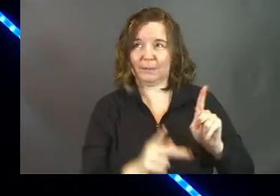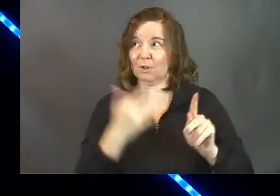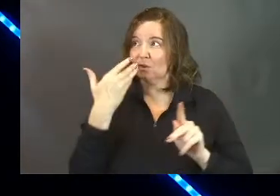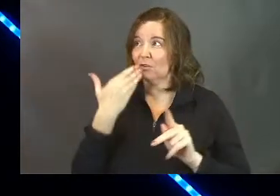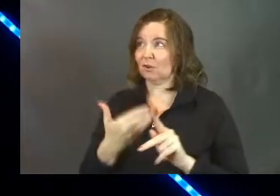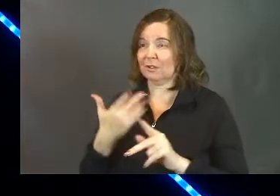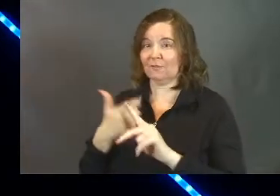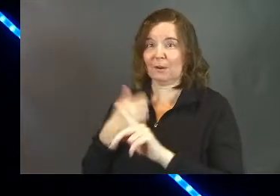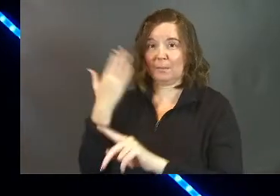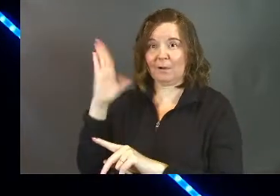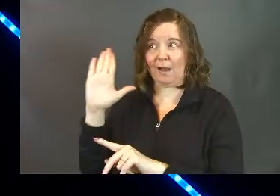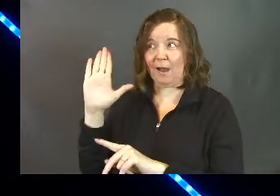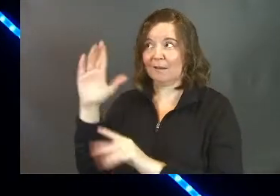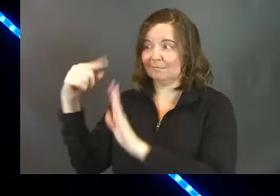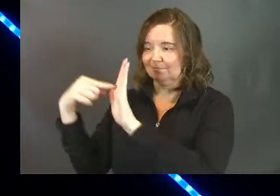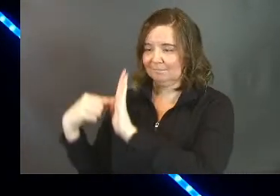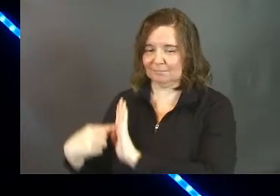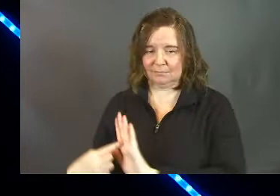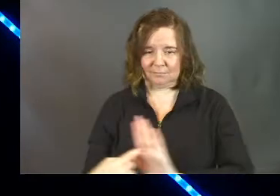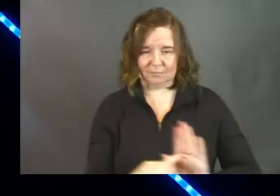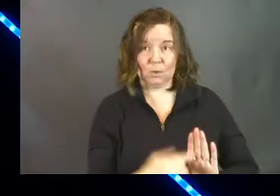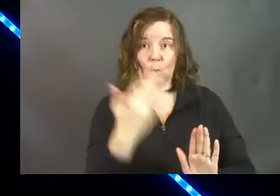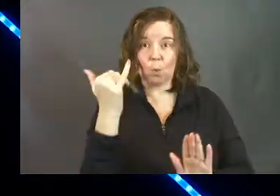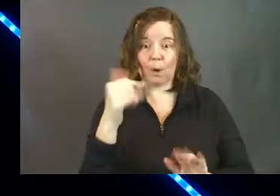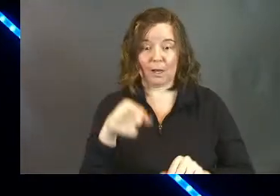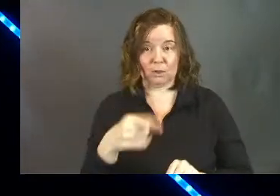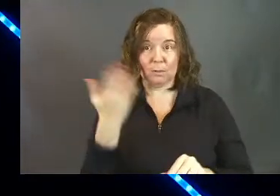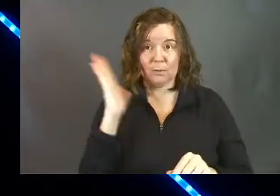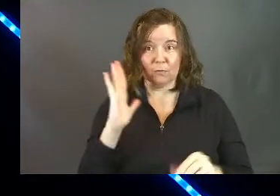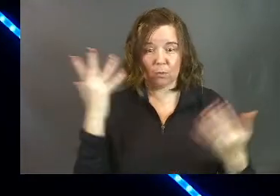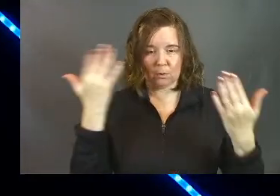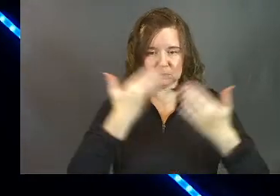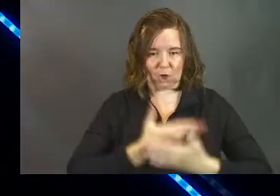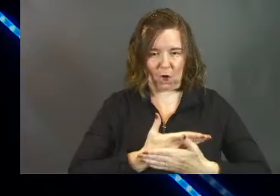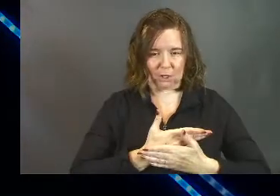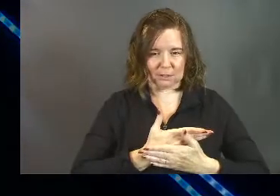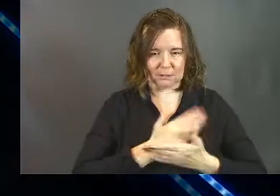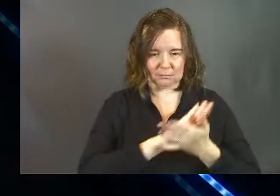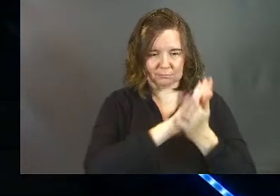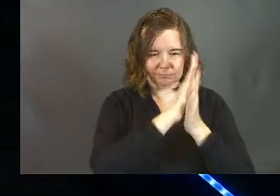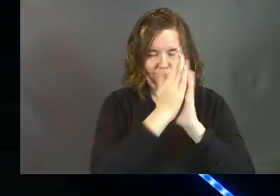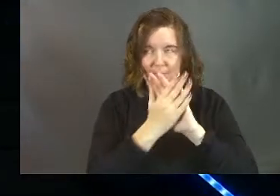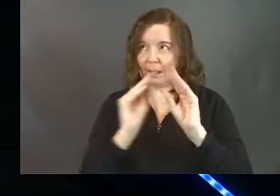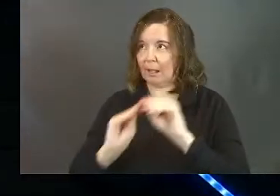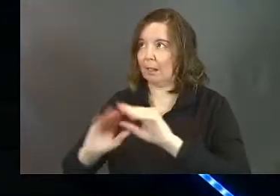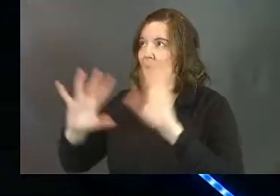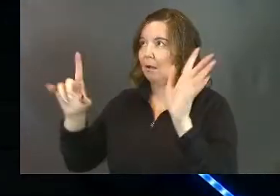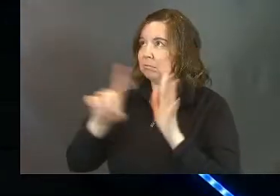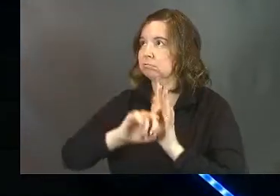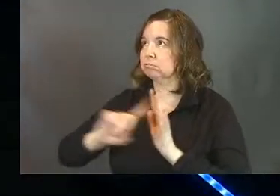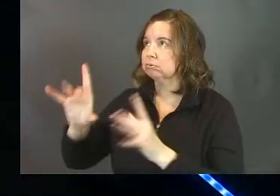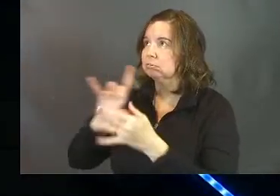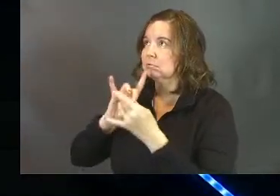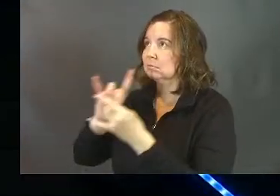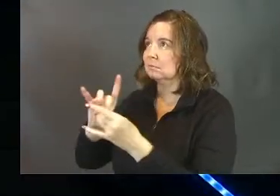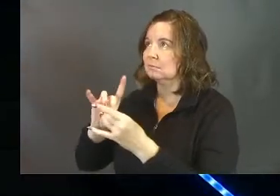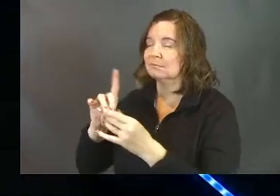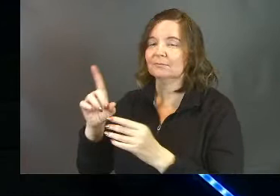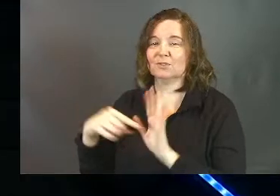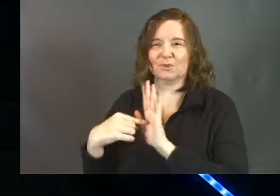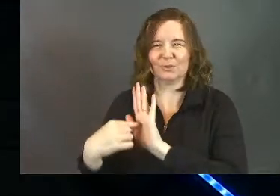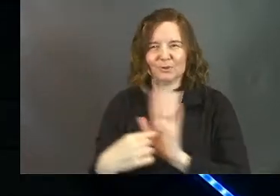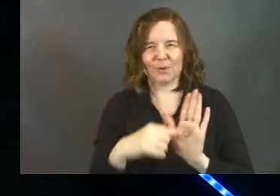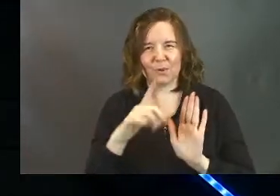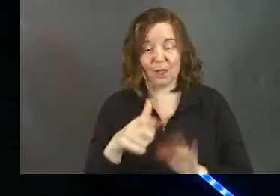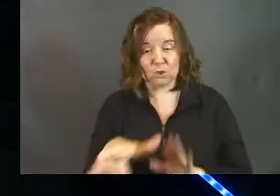out of darkness into his wonderful light." You are a chosen people. Chosen, that's such a powerful word.